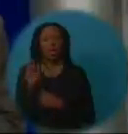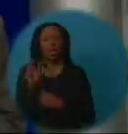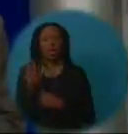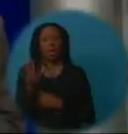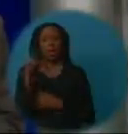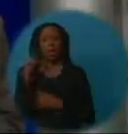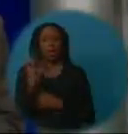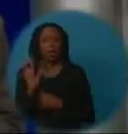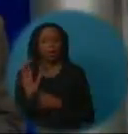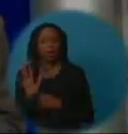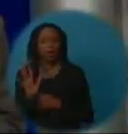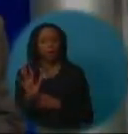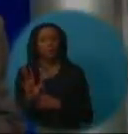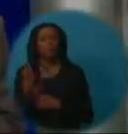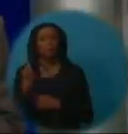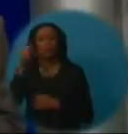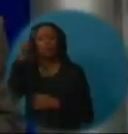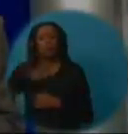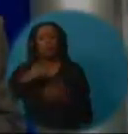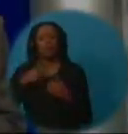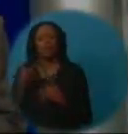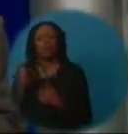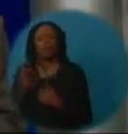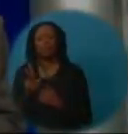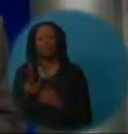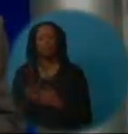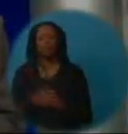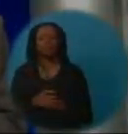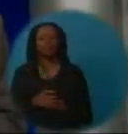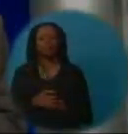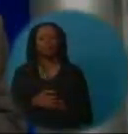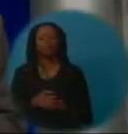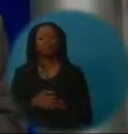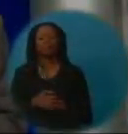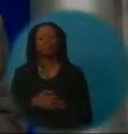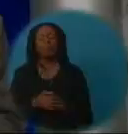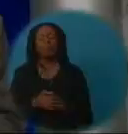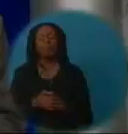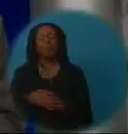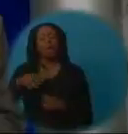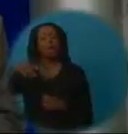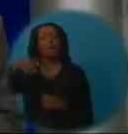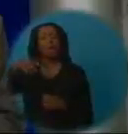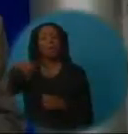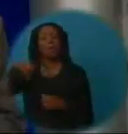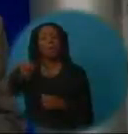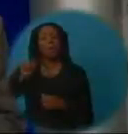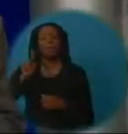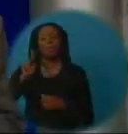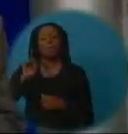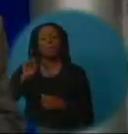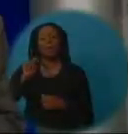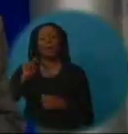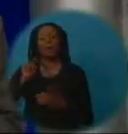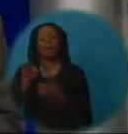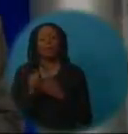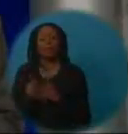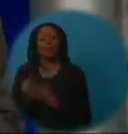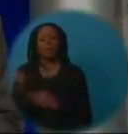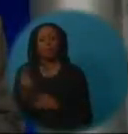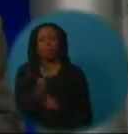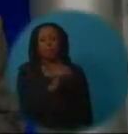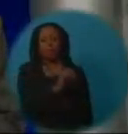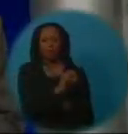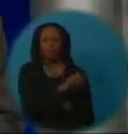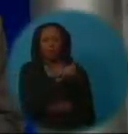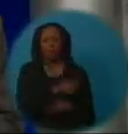for 5, with Michael Hussey still there on 63. Meanwhile, Pakistan have taken a 1-0 lead in their 2020